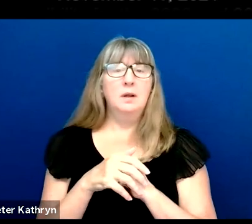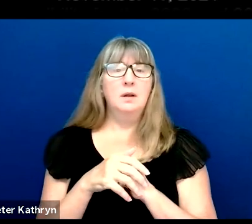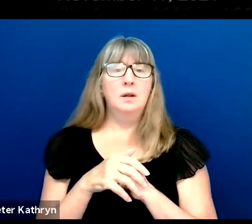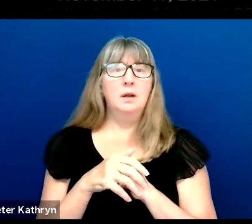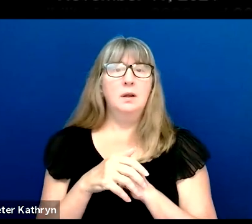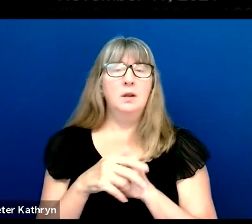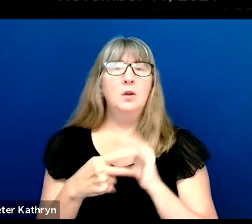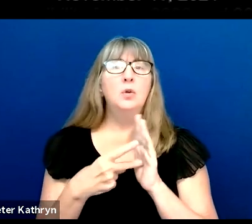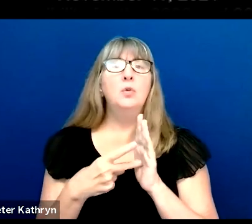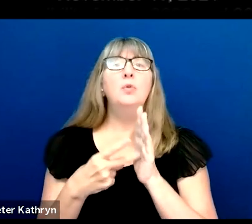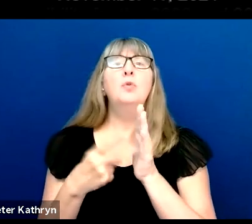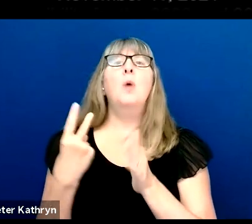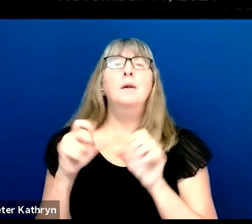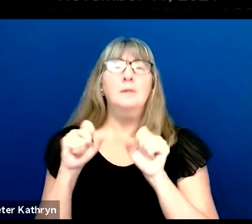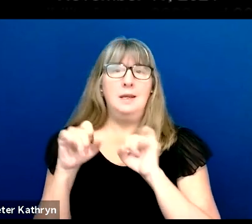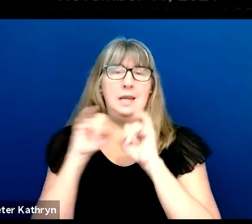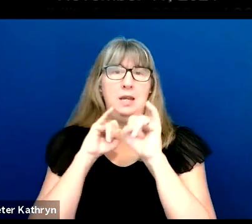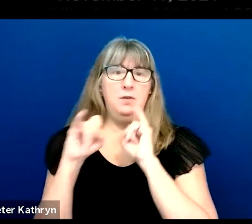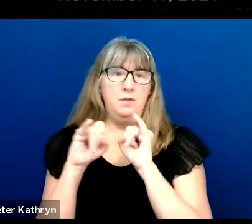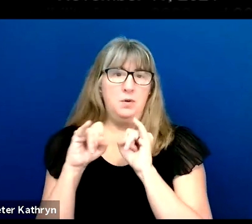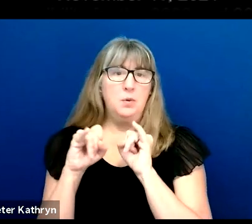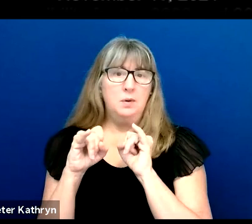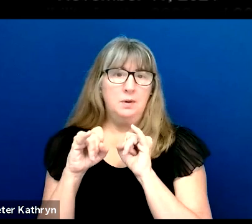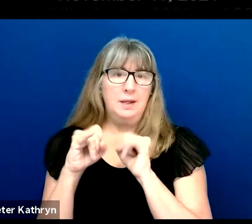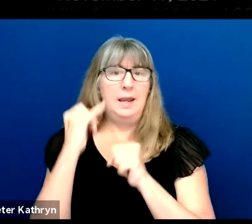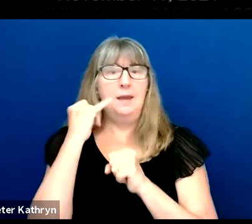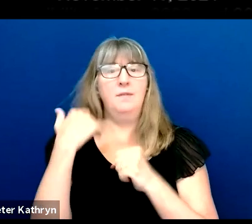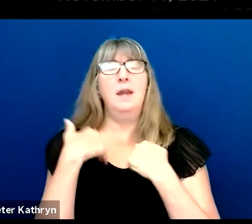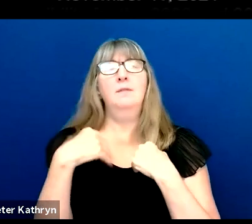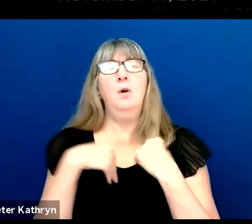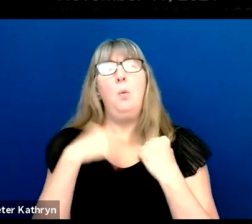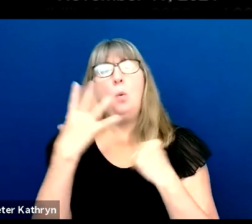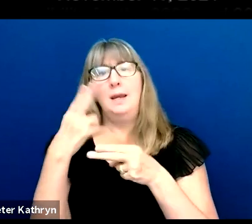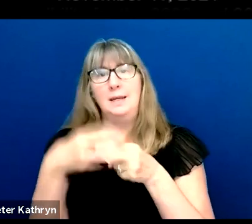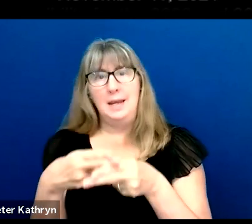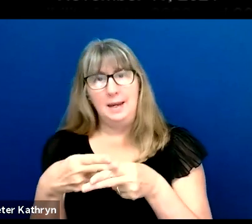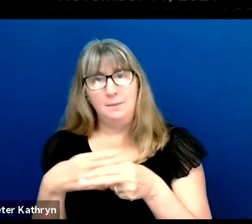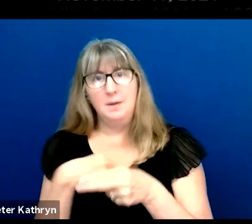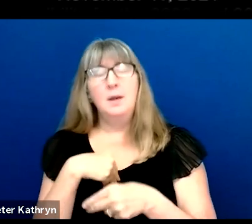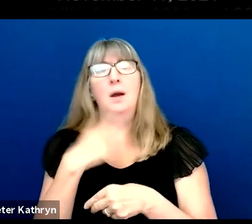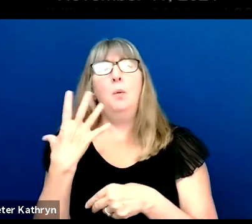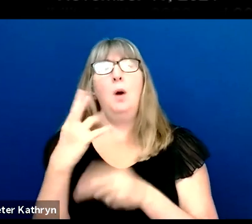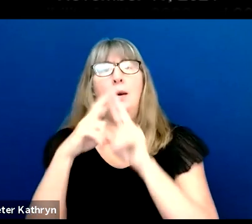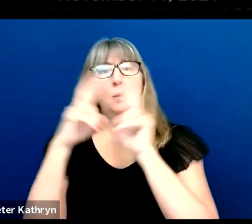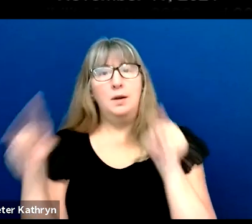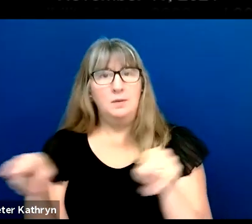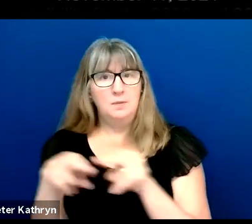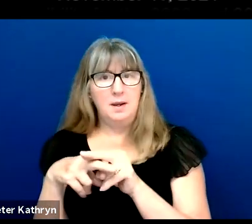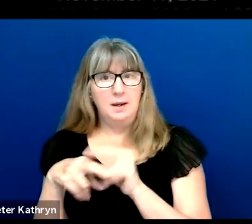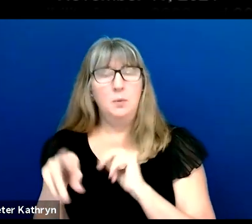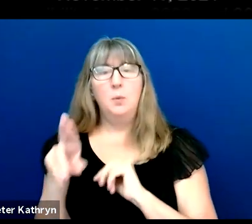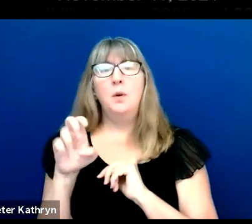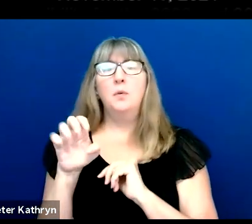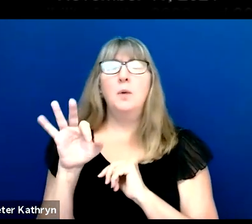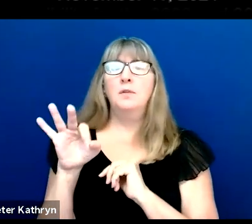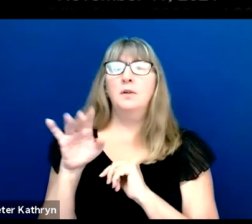twice as likely to get an interview callback if they have a whitened name and a quote unquote whitened resume with all references to ethnicity